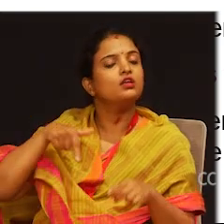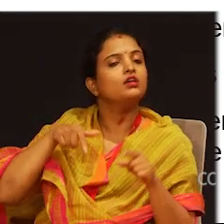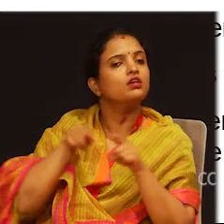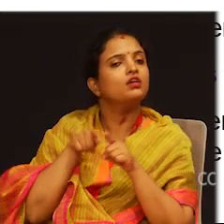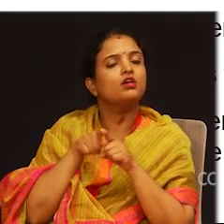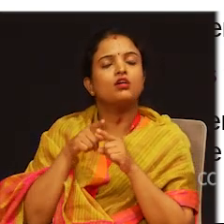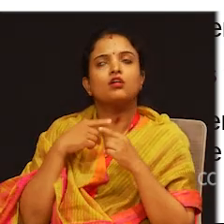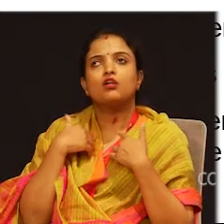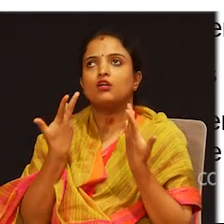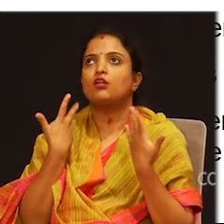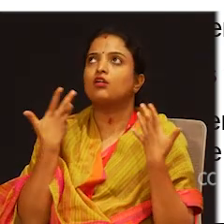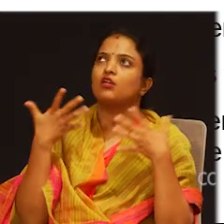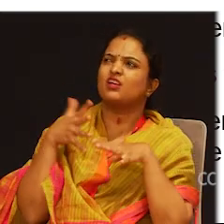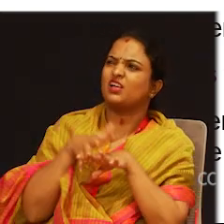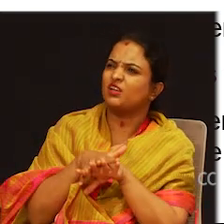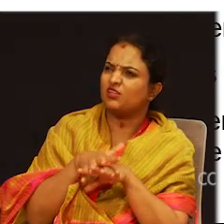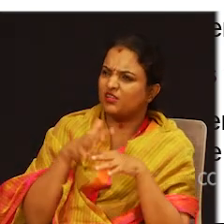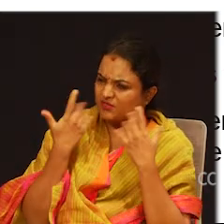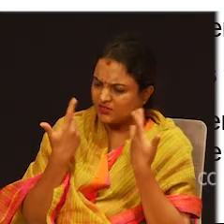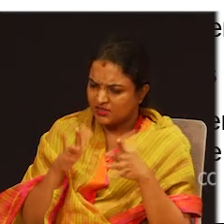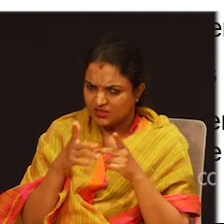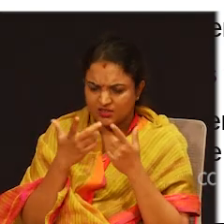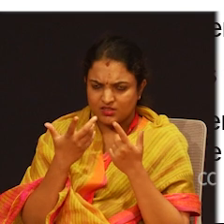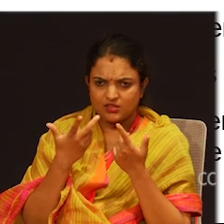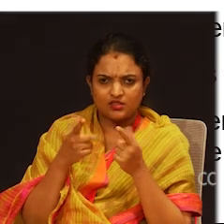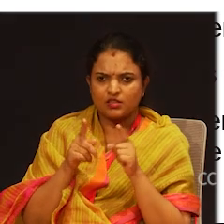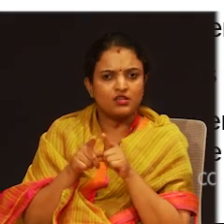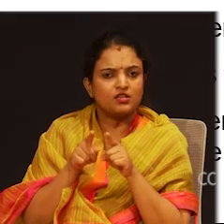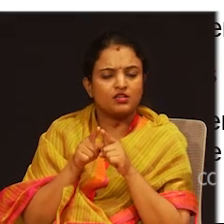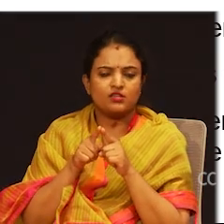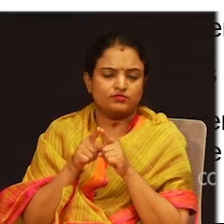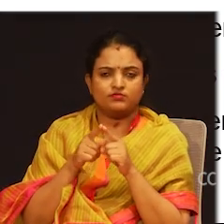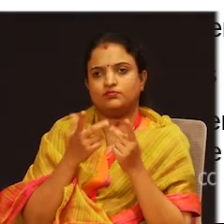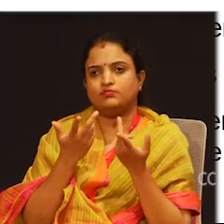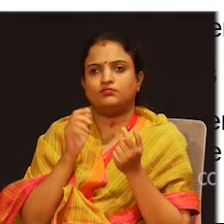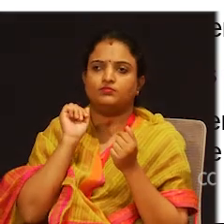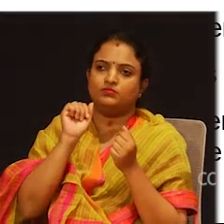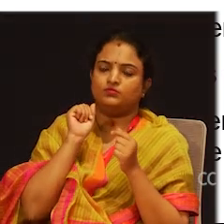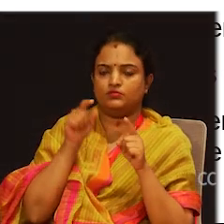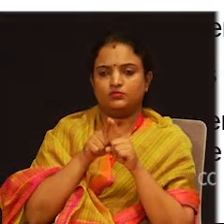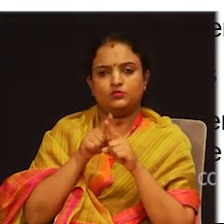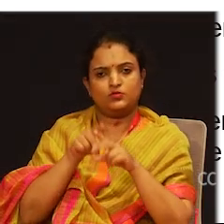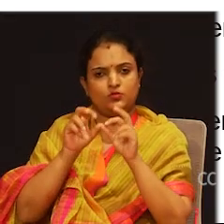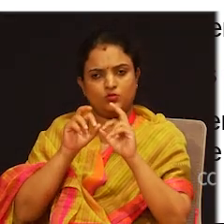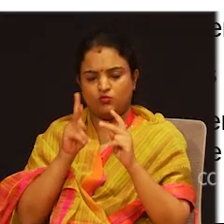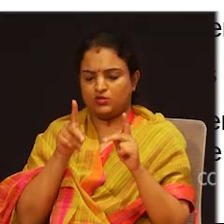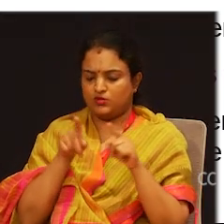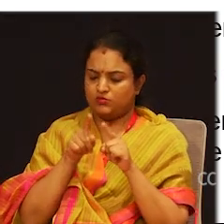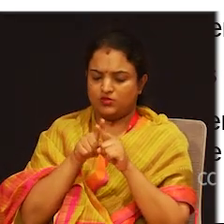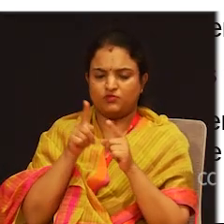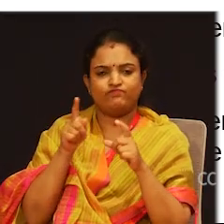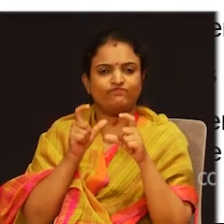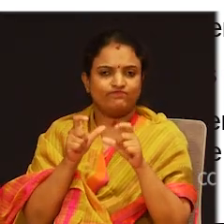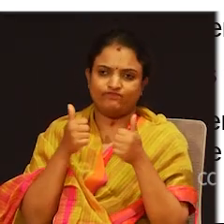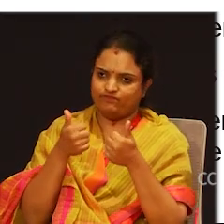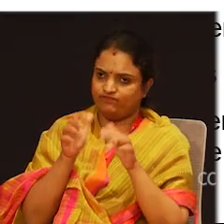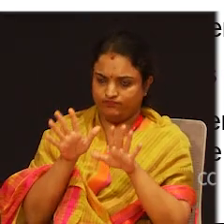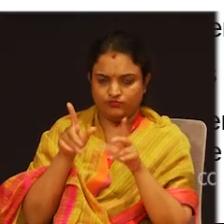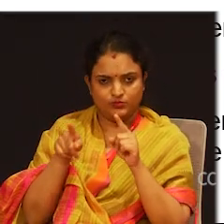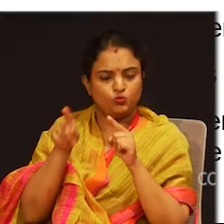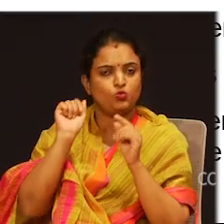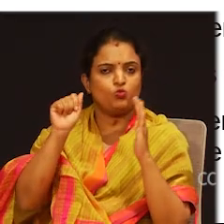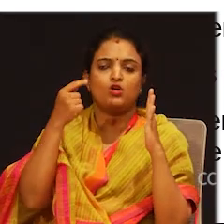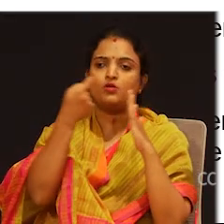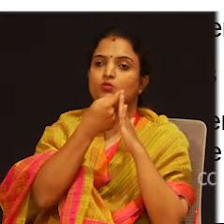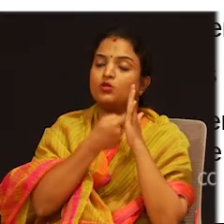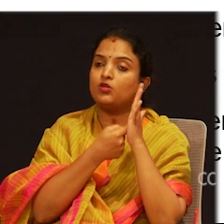saying include these children also? I mean, okay, you may have trotted the globe and you may be convinced about it and the policy may be saying